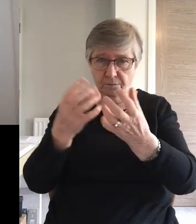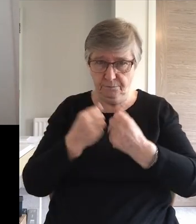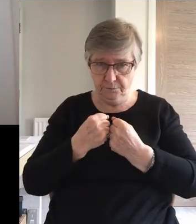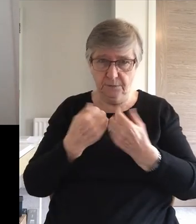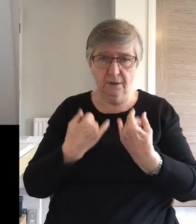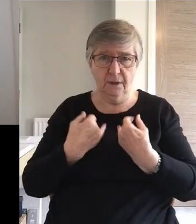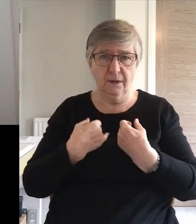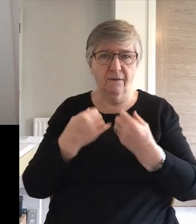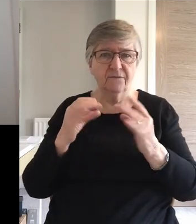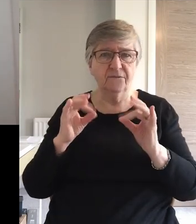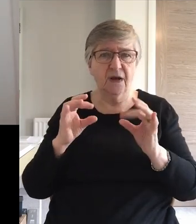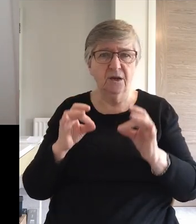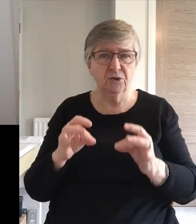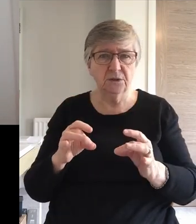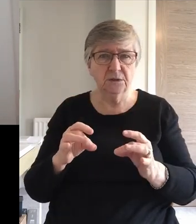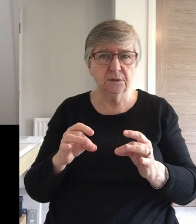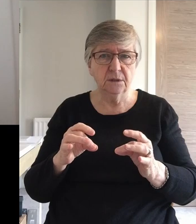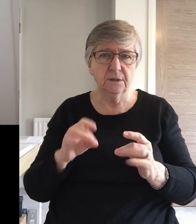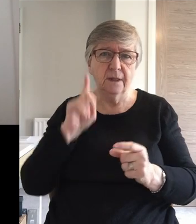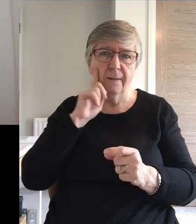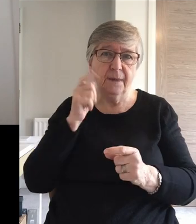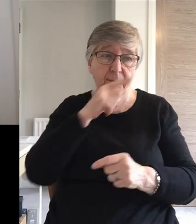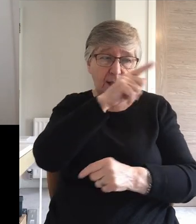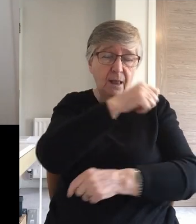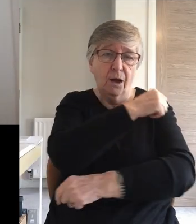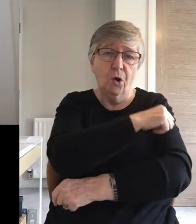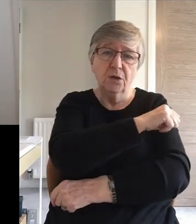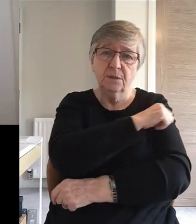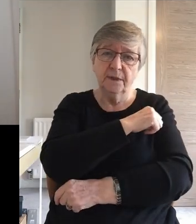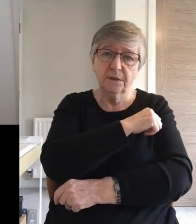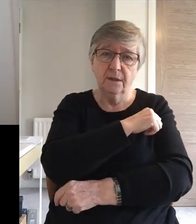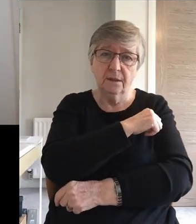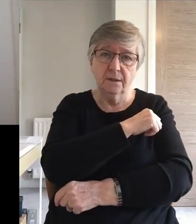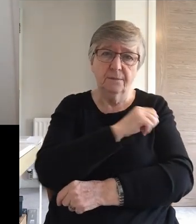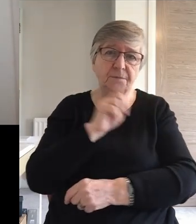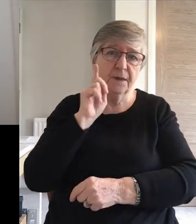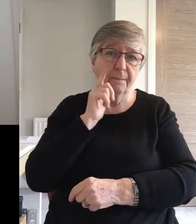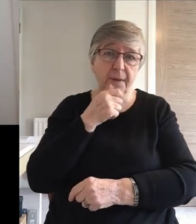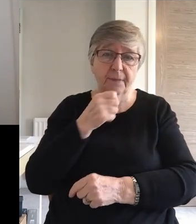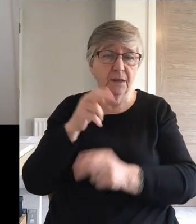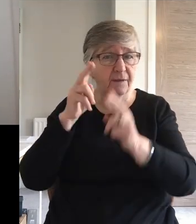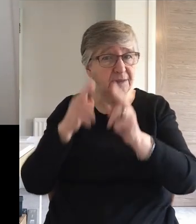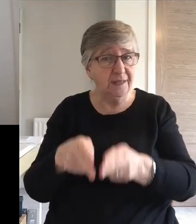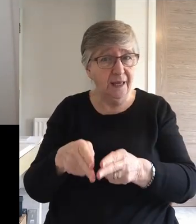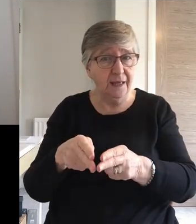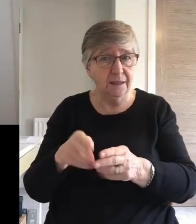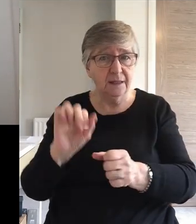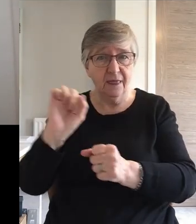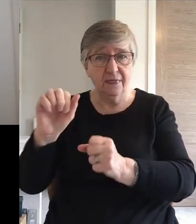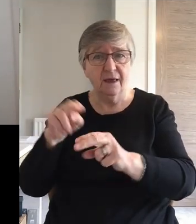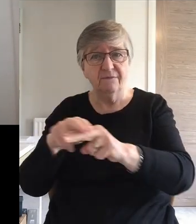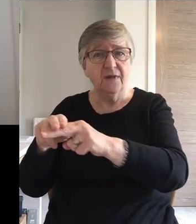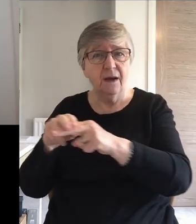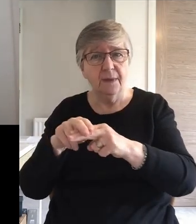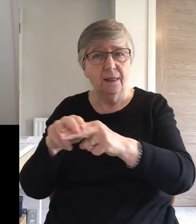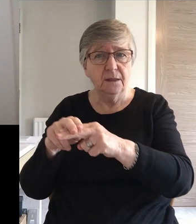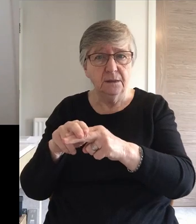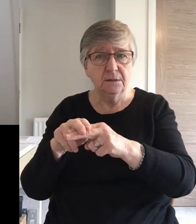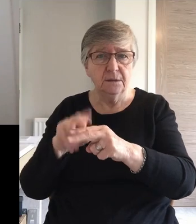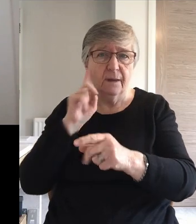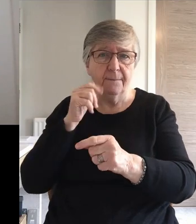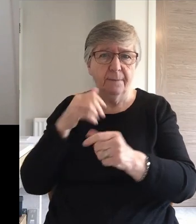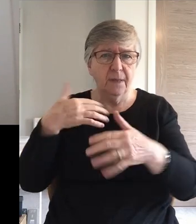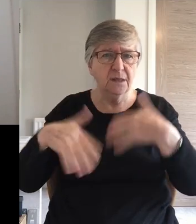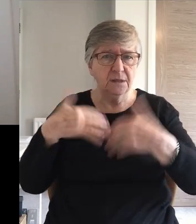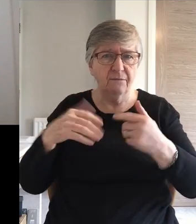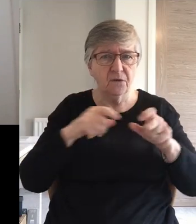who have contracted the virus, for those who've been hospitalized, for those dead and bereaved, for those suffering the